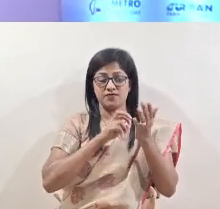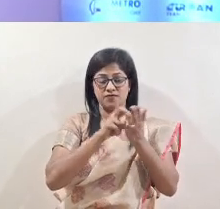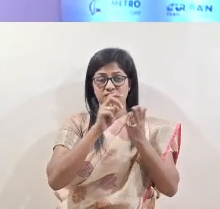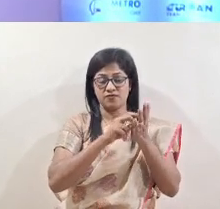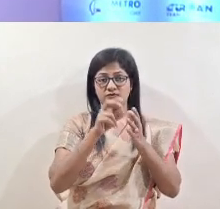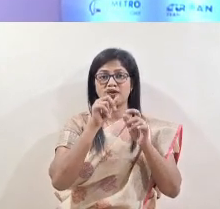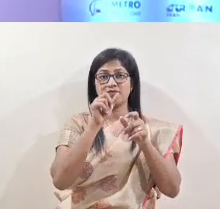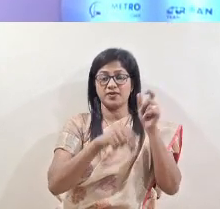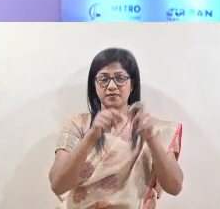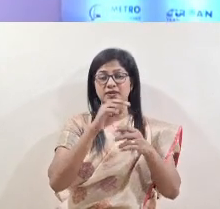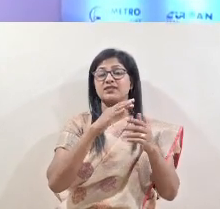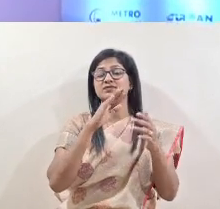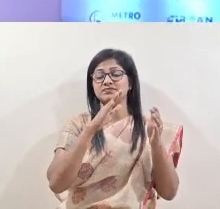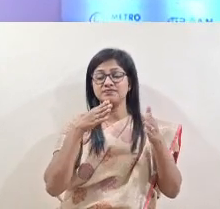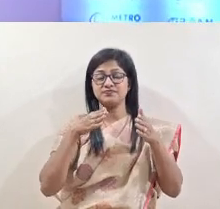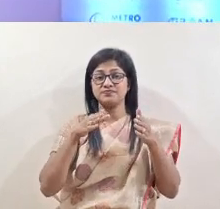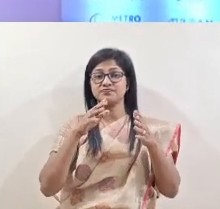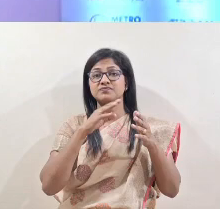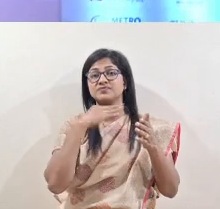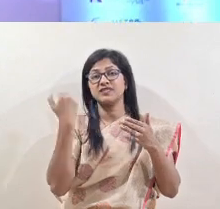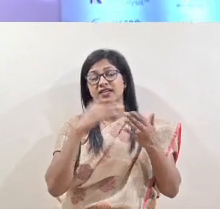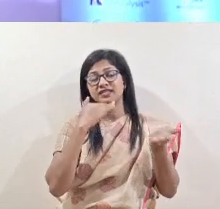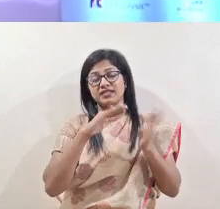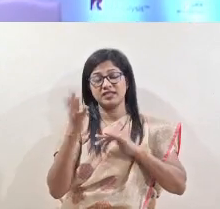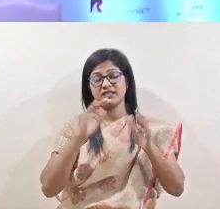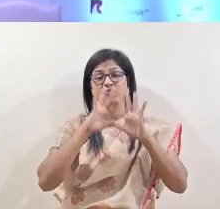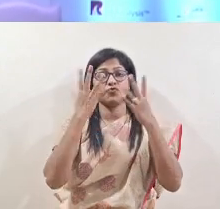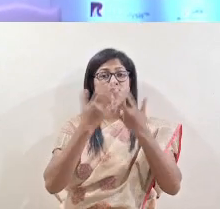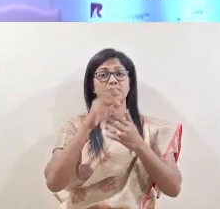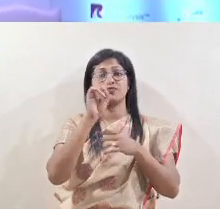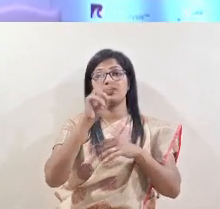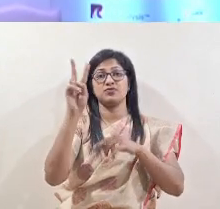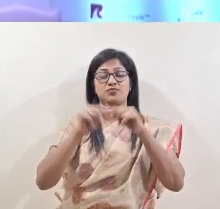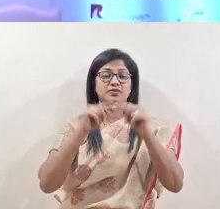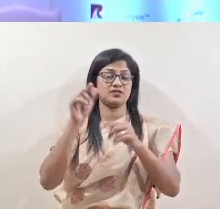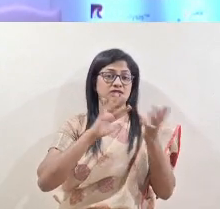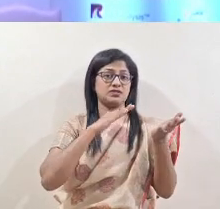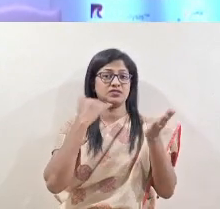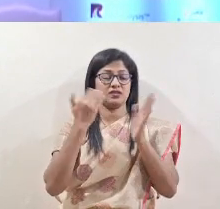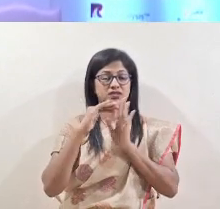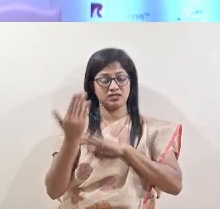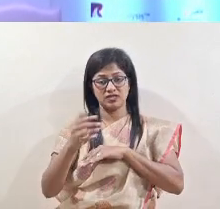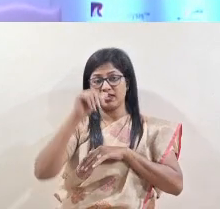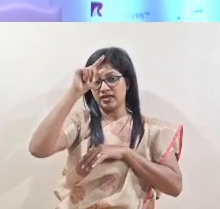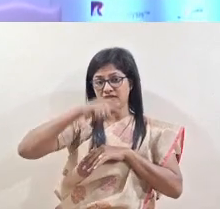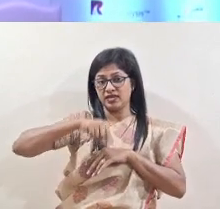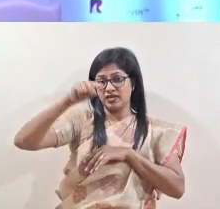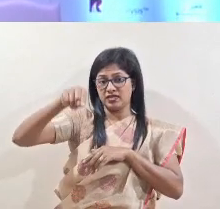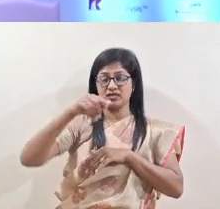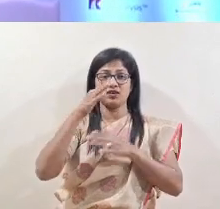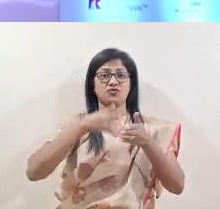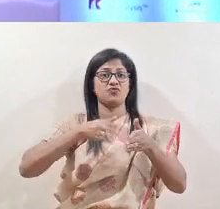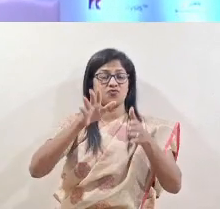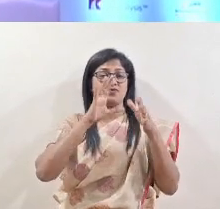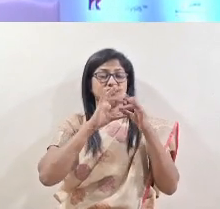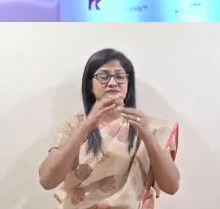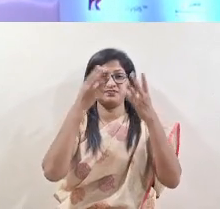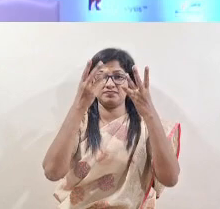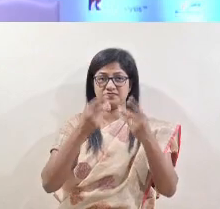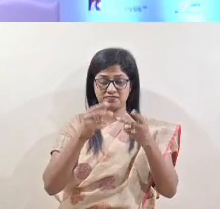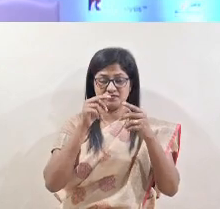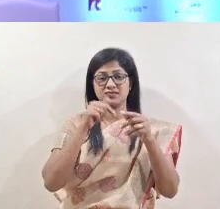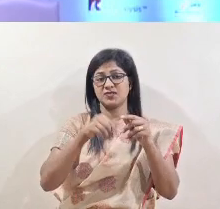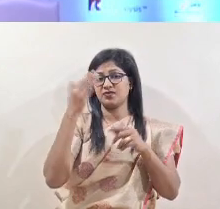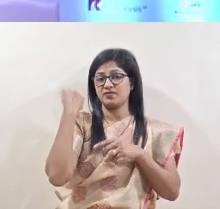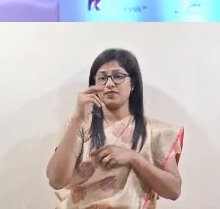global road deaths. In India, if we talk about according to statistics of India,